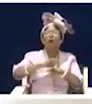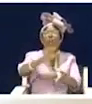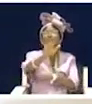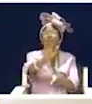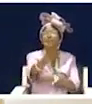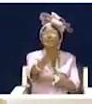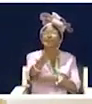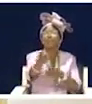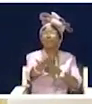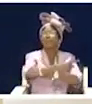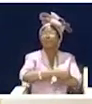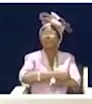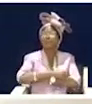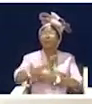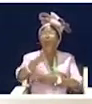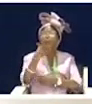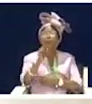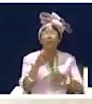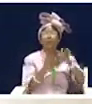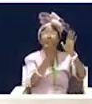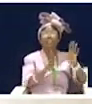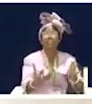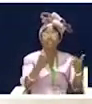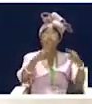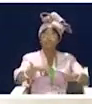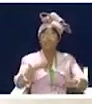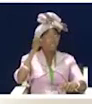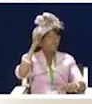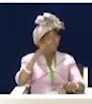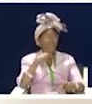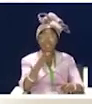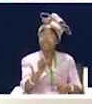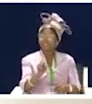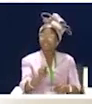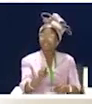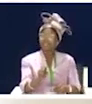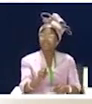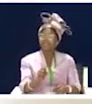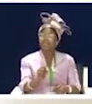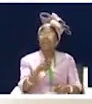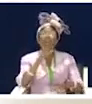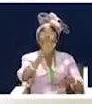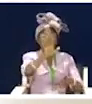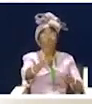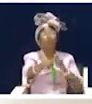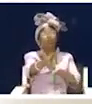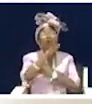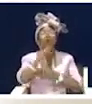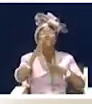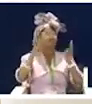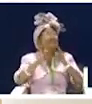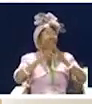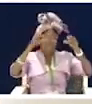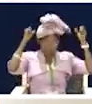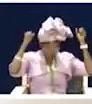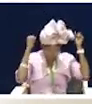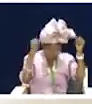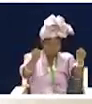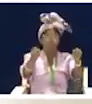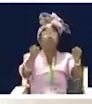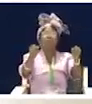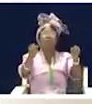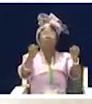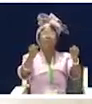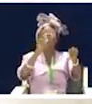day, one of their leaders came. He said, your God is very, very strong.